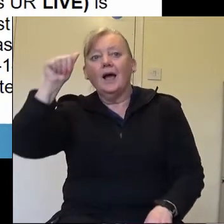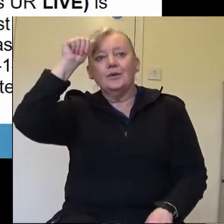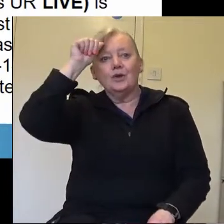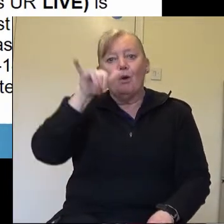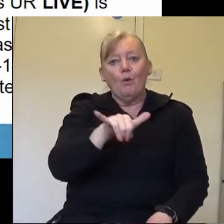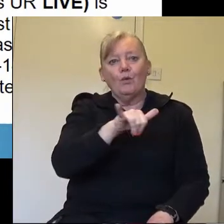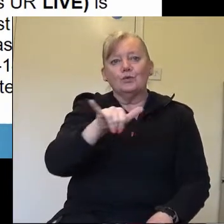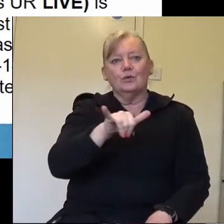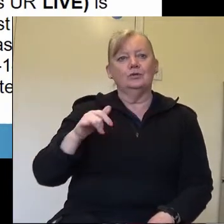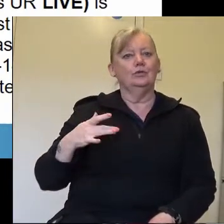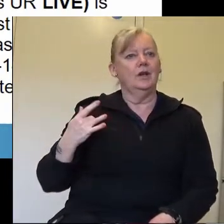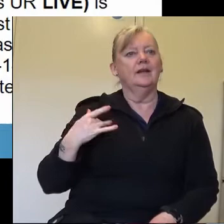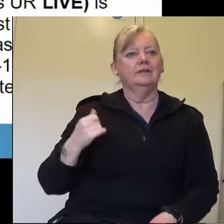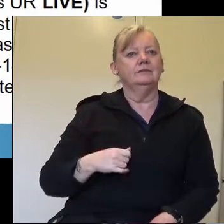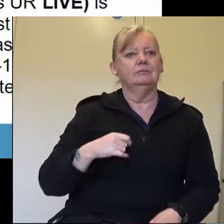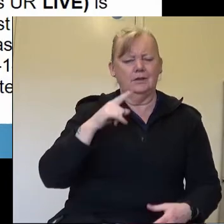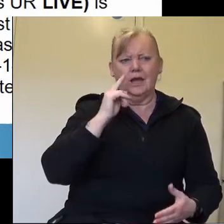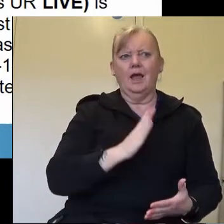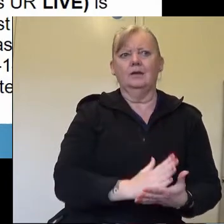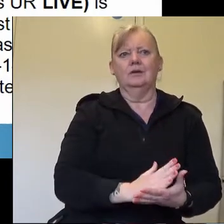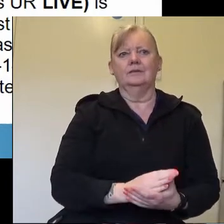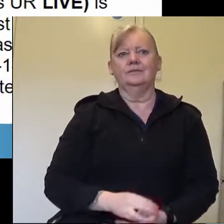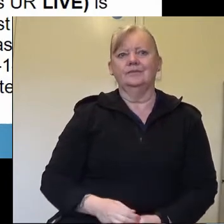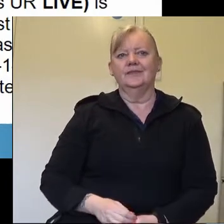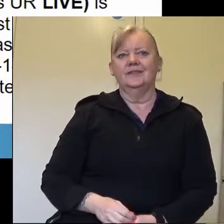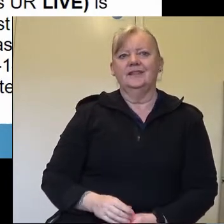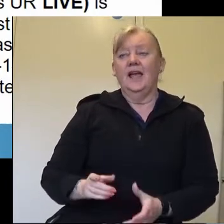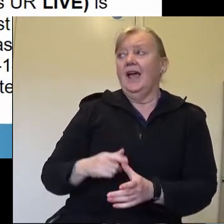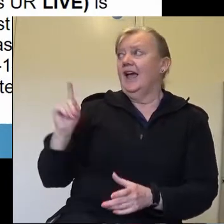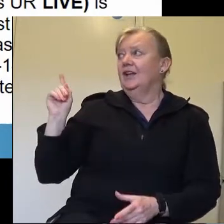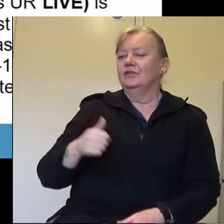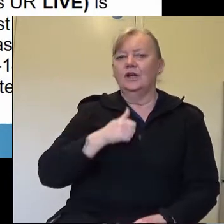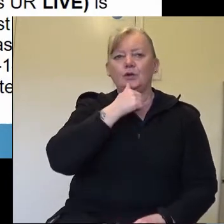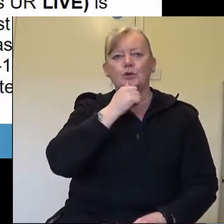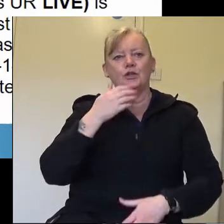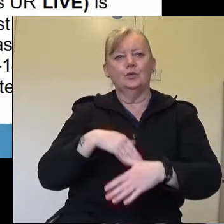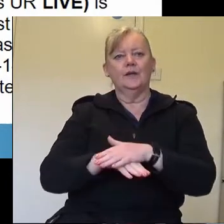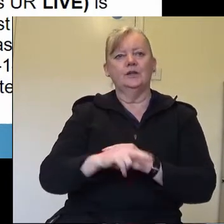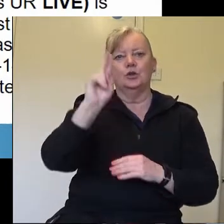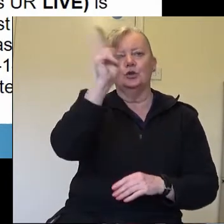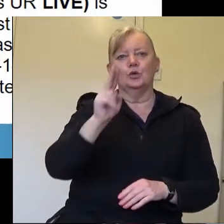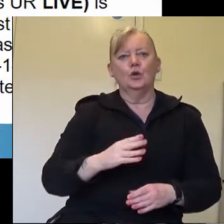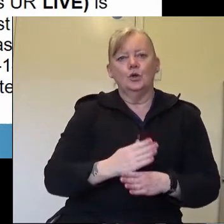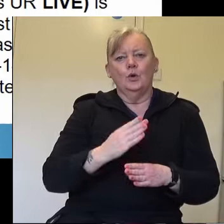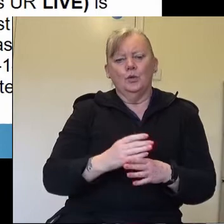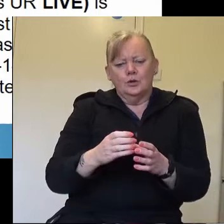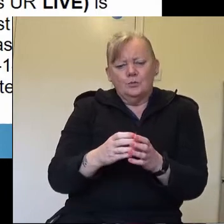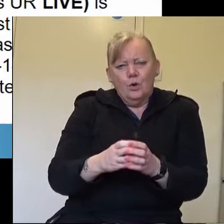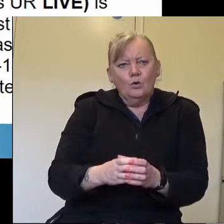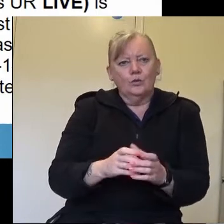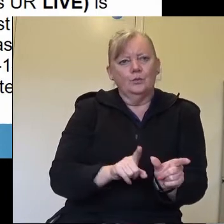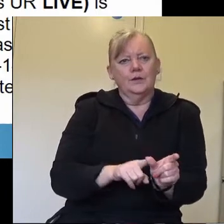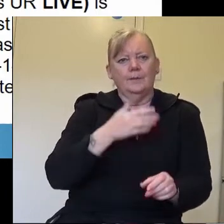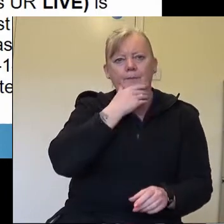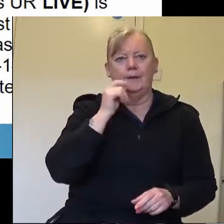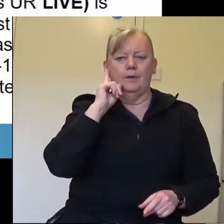If it's raining, it shows you that raining. I did put my Snapchat on in one of the schools when I was